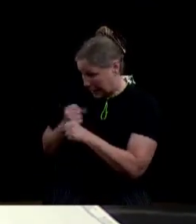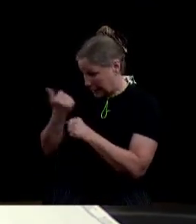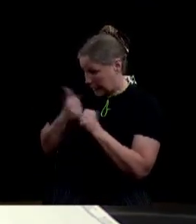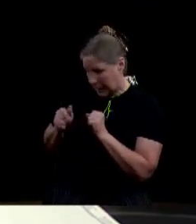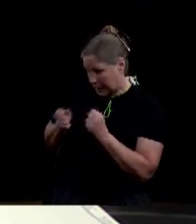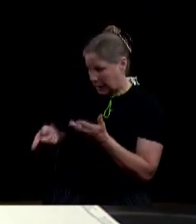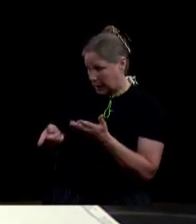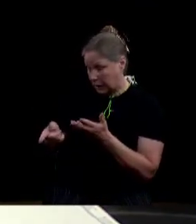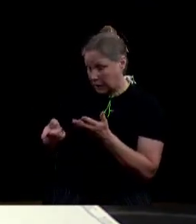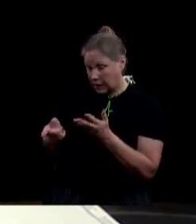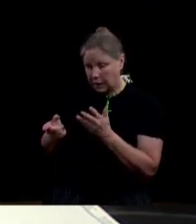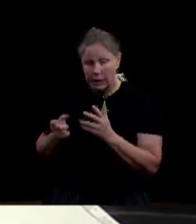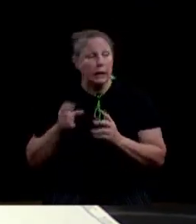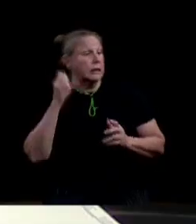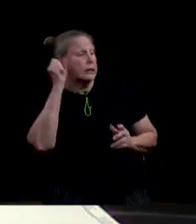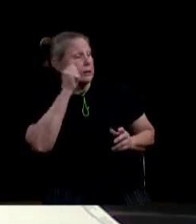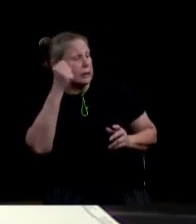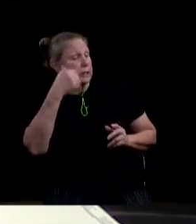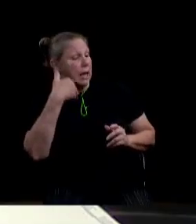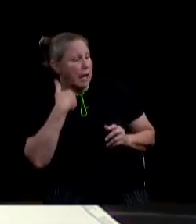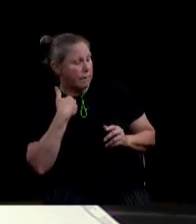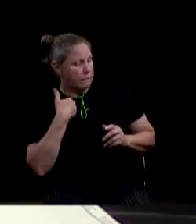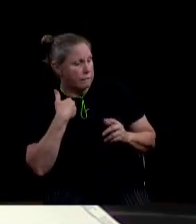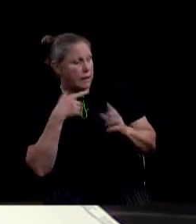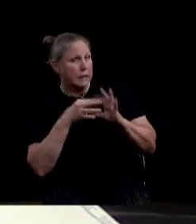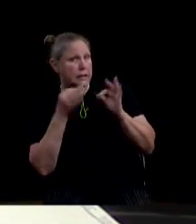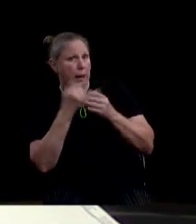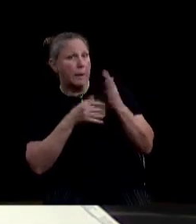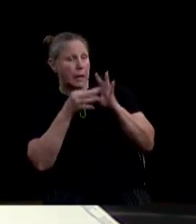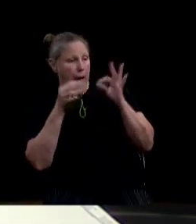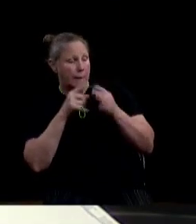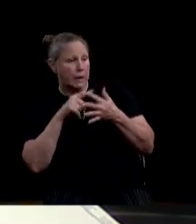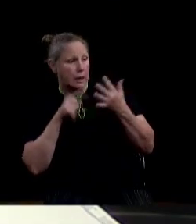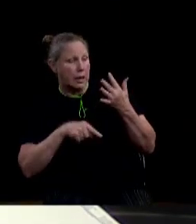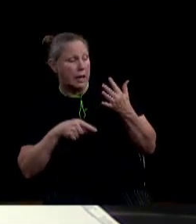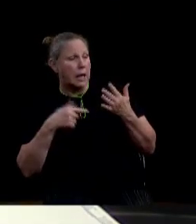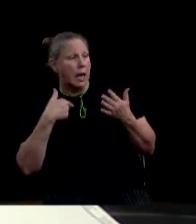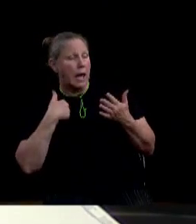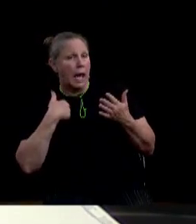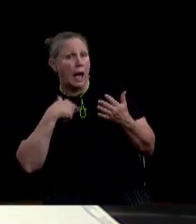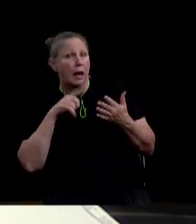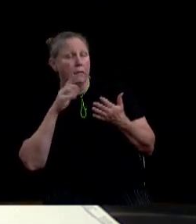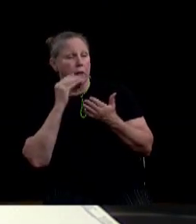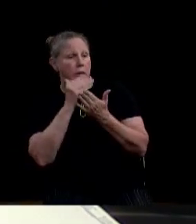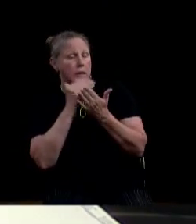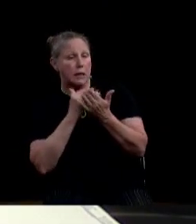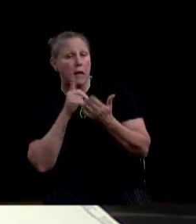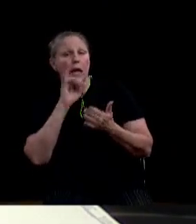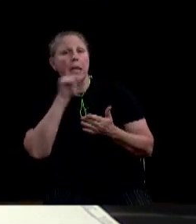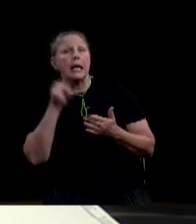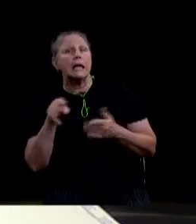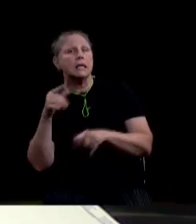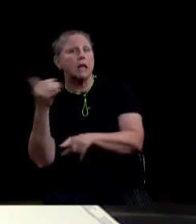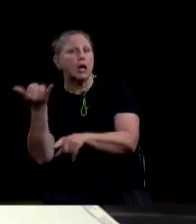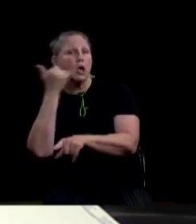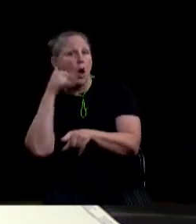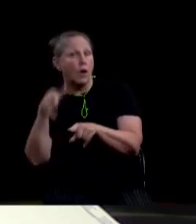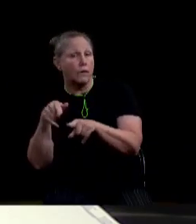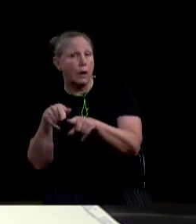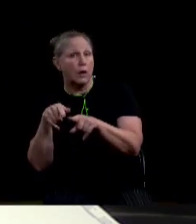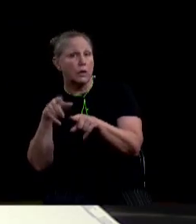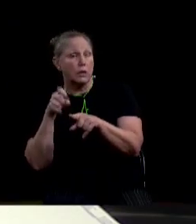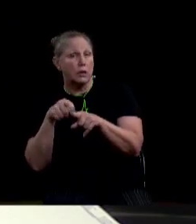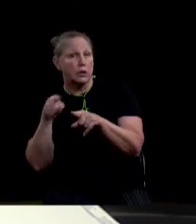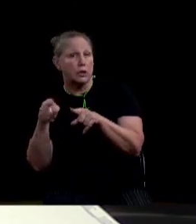receive some public comments, and I have Liz Caraway on the line, and she's going to read those from self-isolation